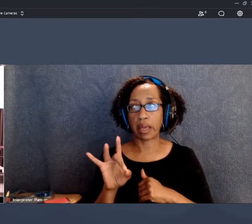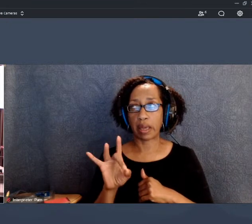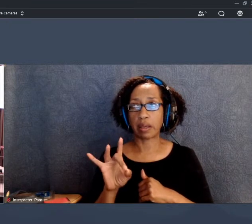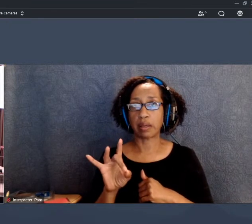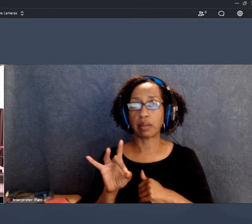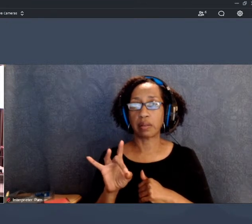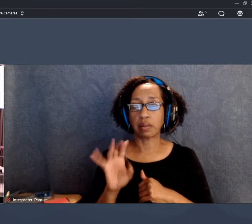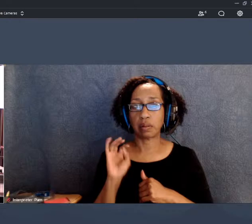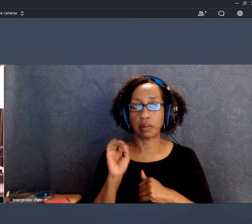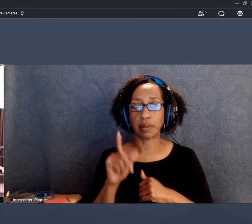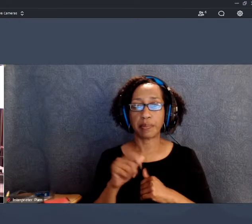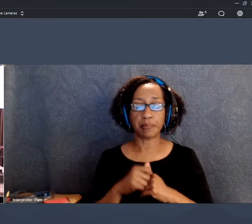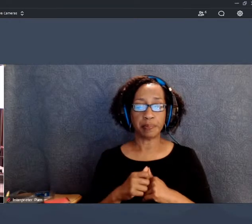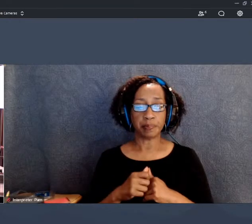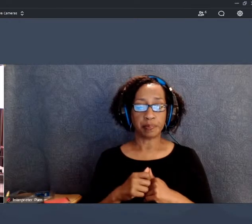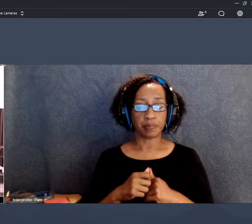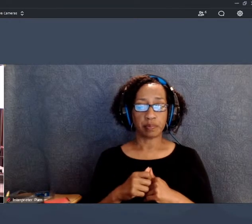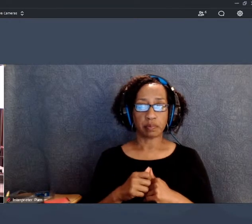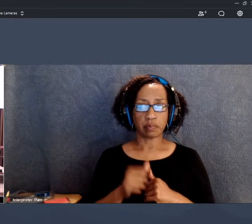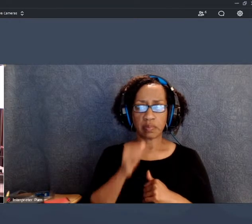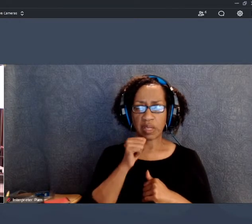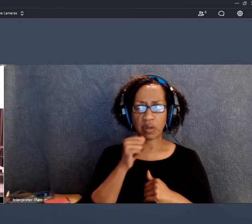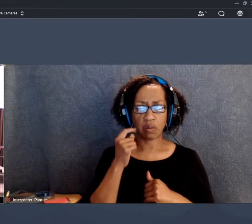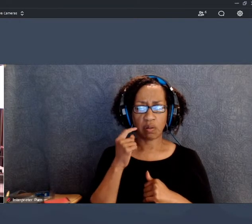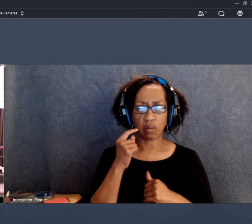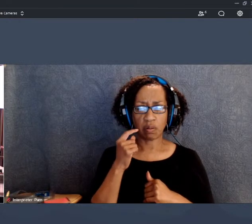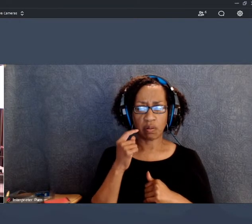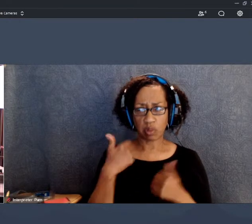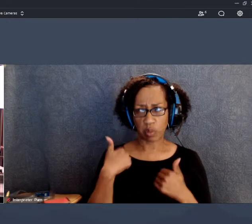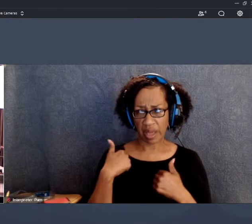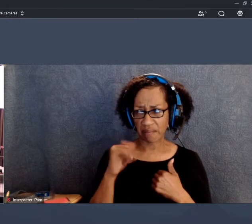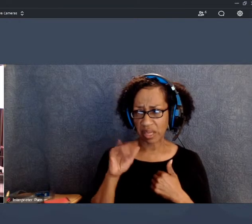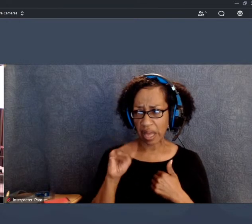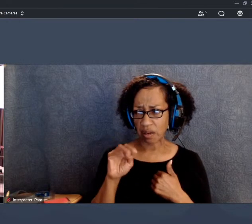sure. I don't think we had, did we have an item 48?